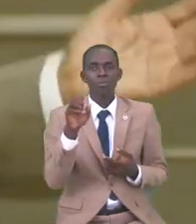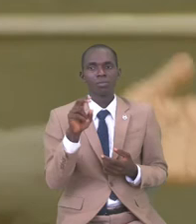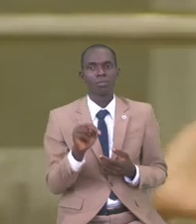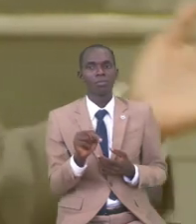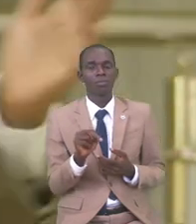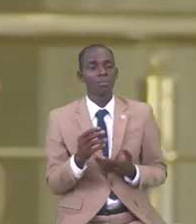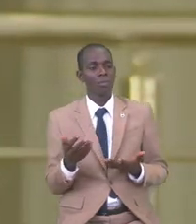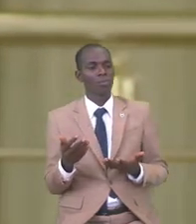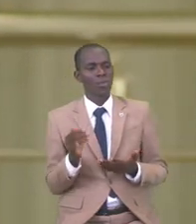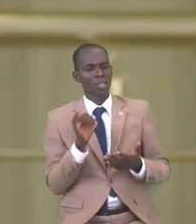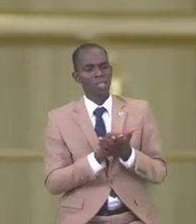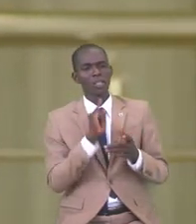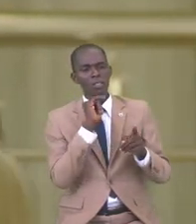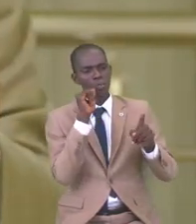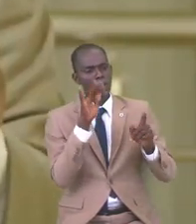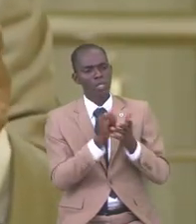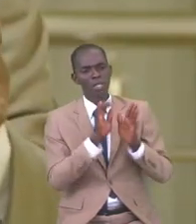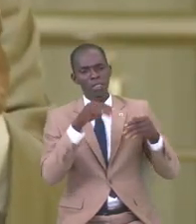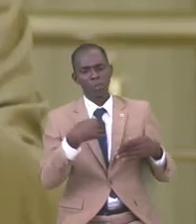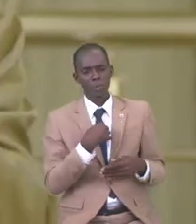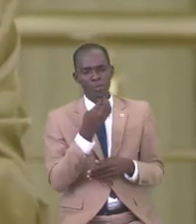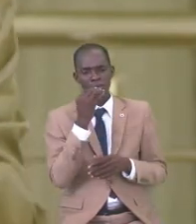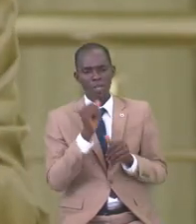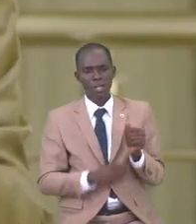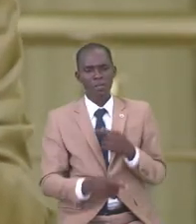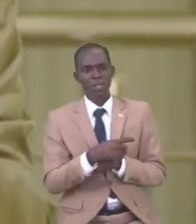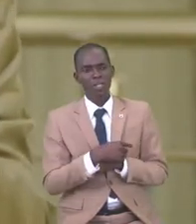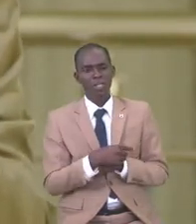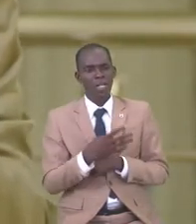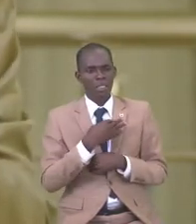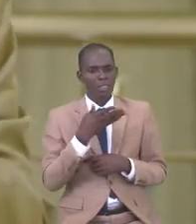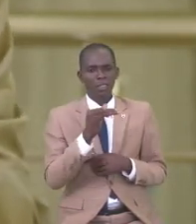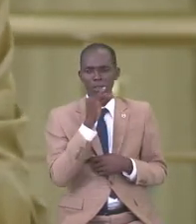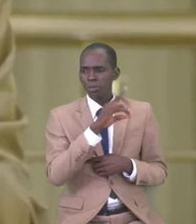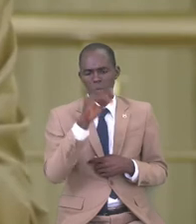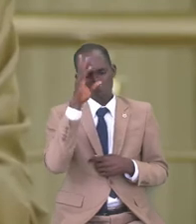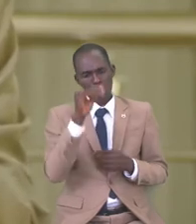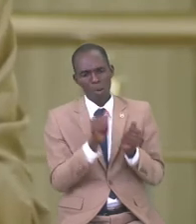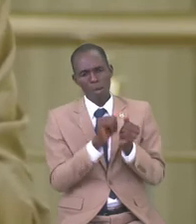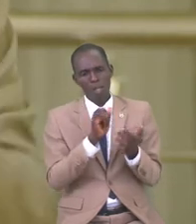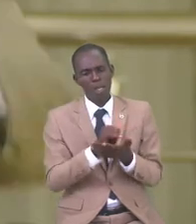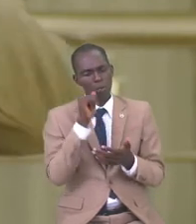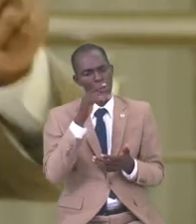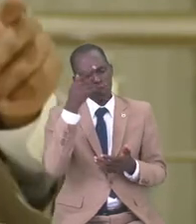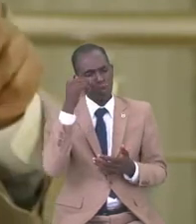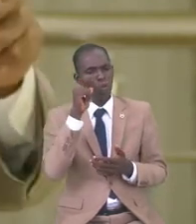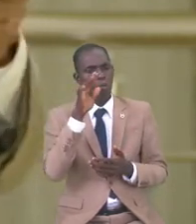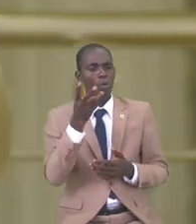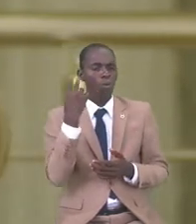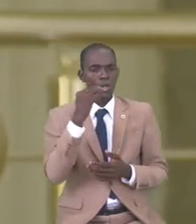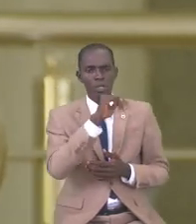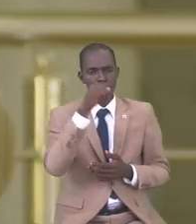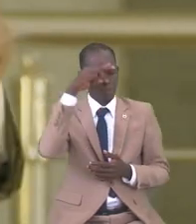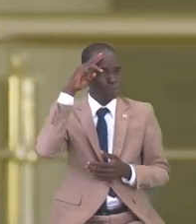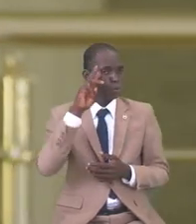that gave him food every day. And there was no man there. The woman was a widow. And yet,